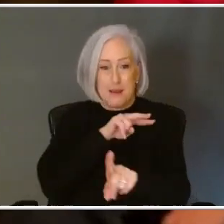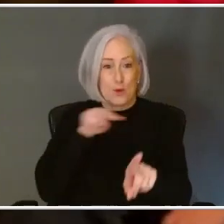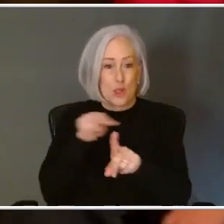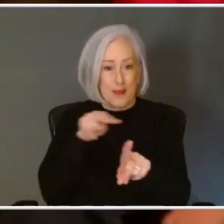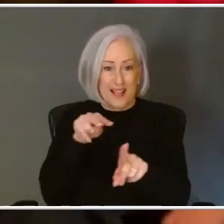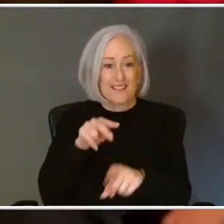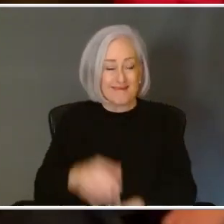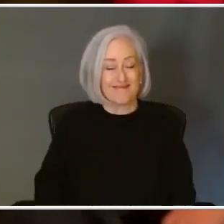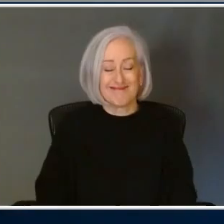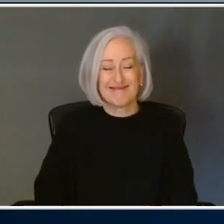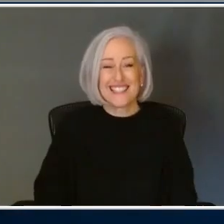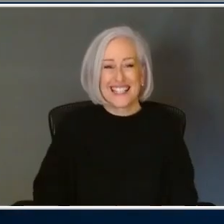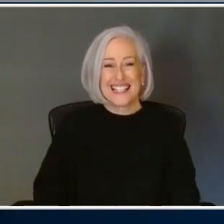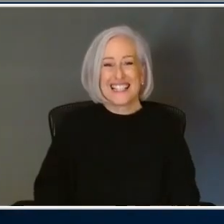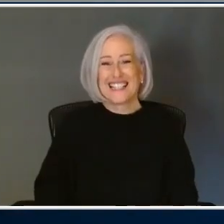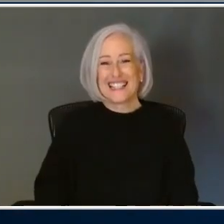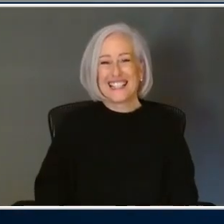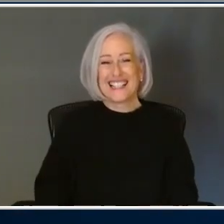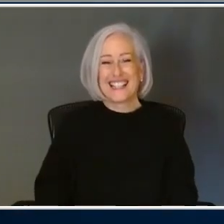all.